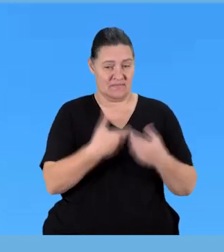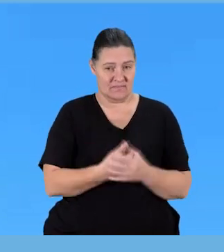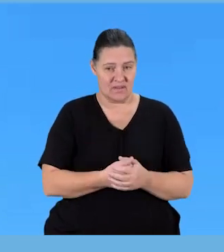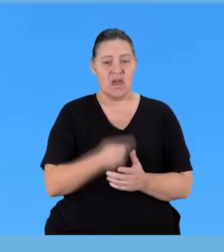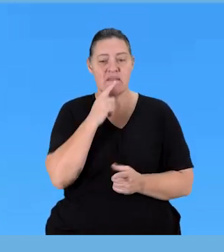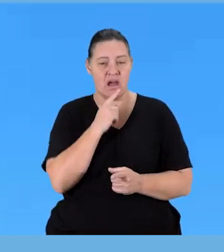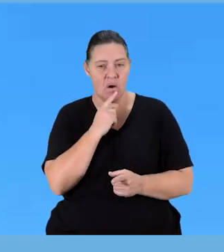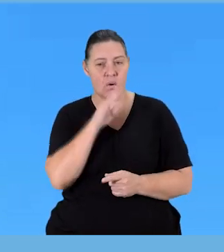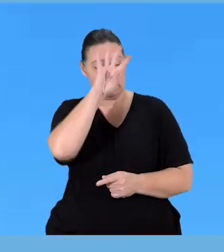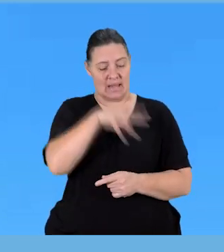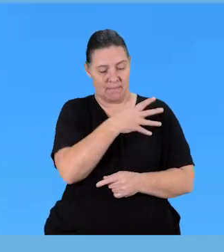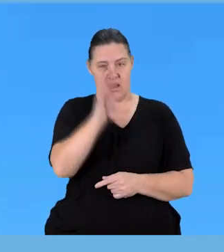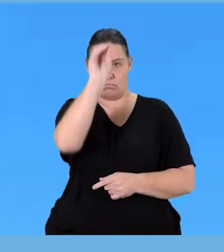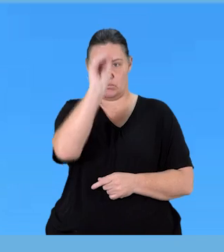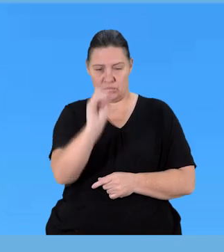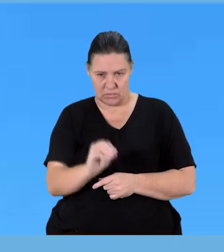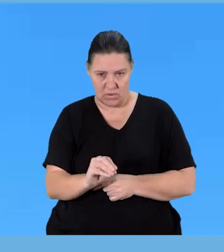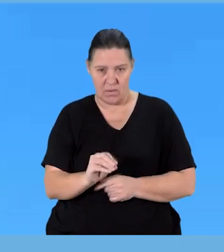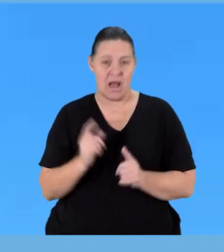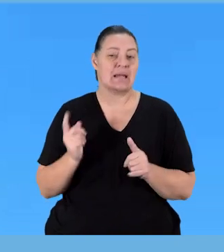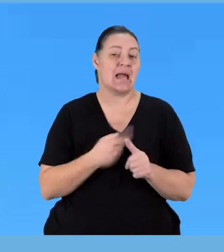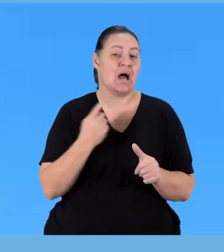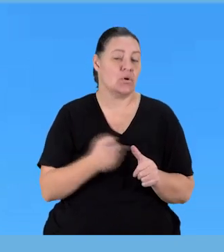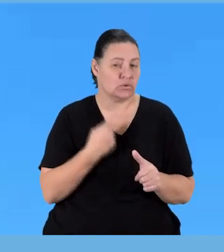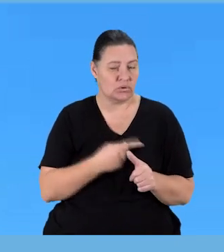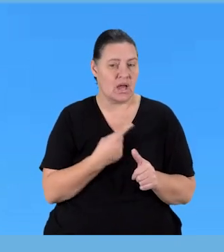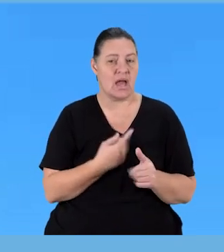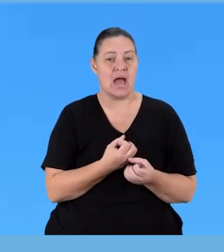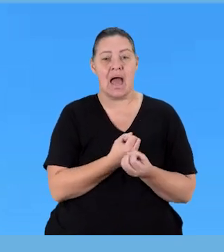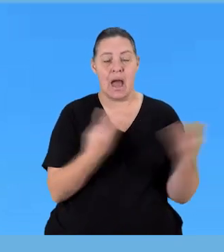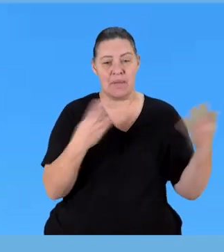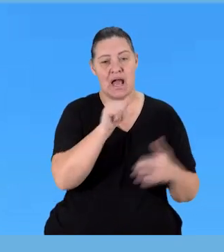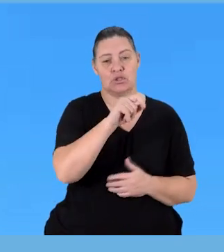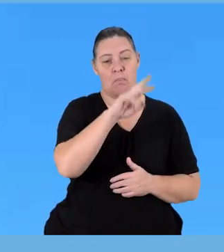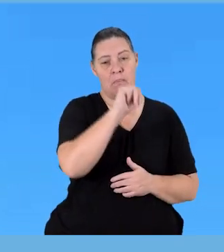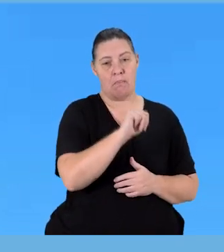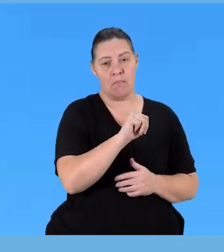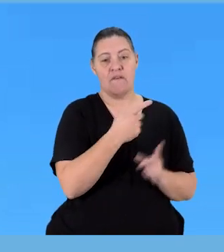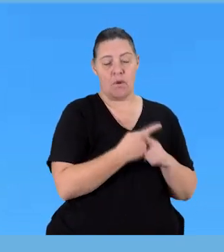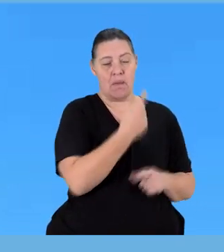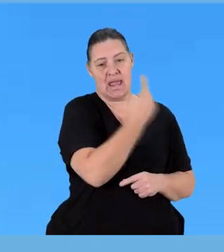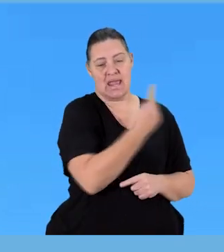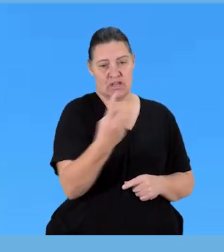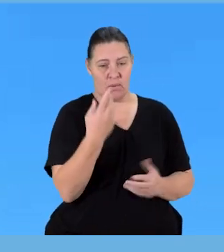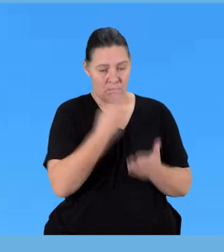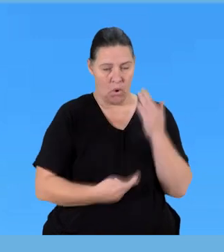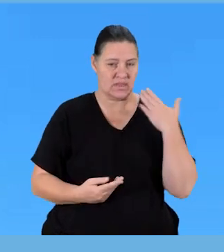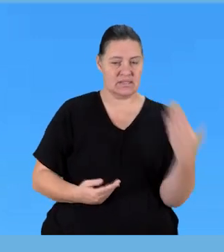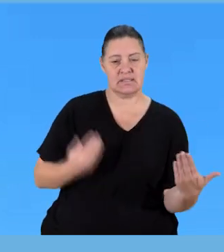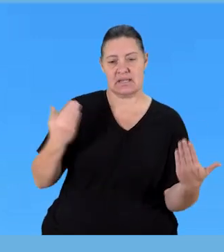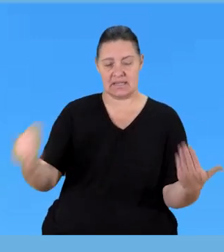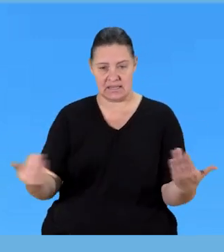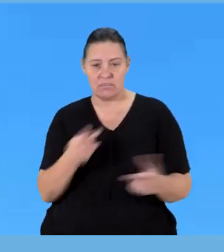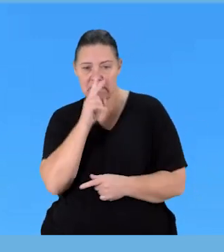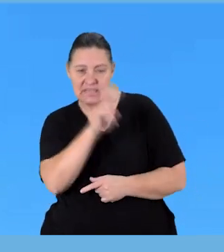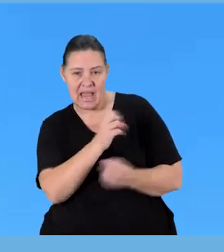to complete the table by counting the number of atoms of each element on both sides. So we need to check how